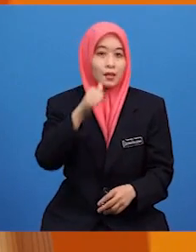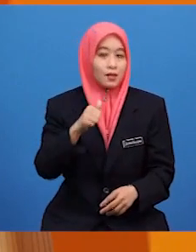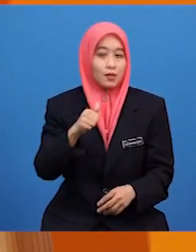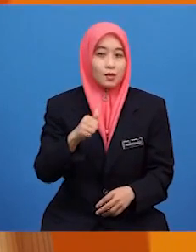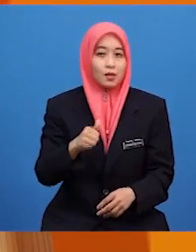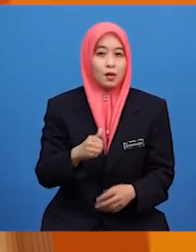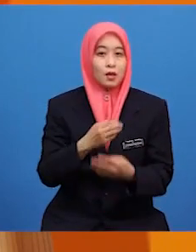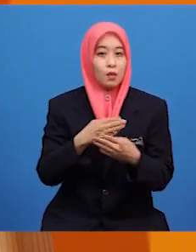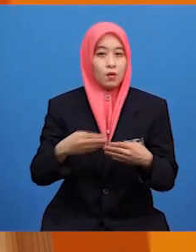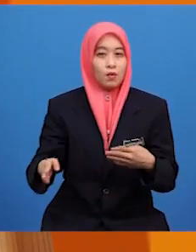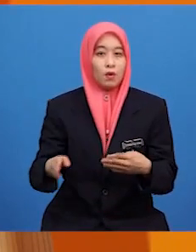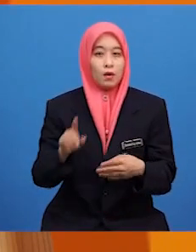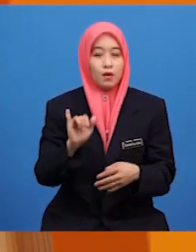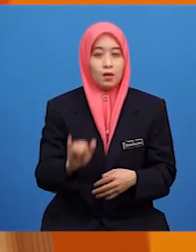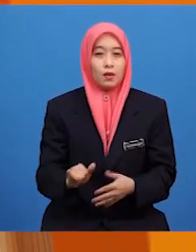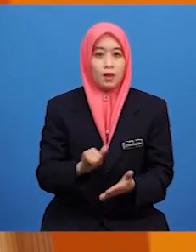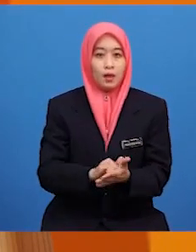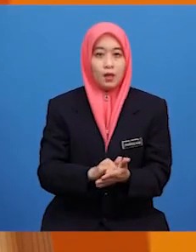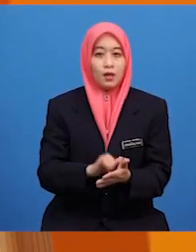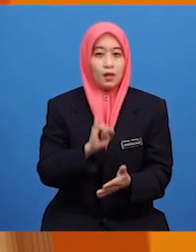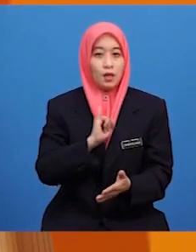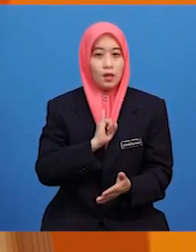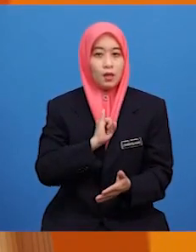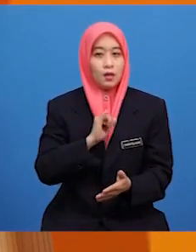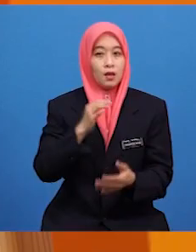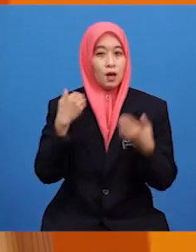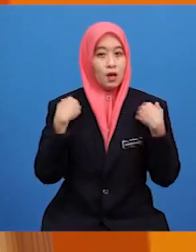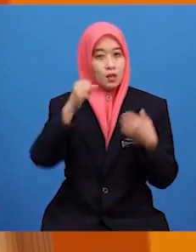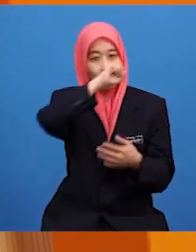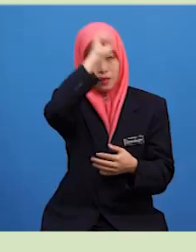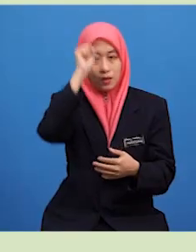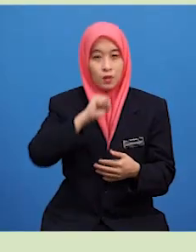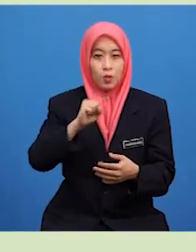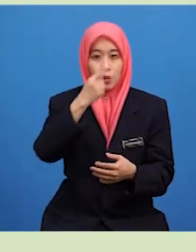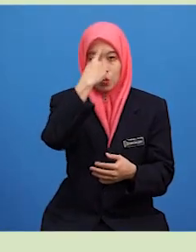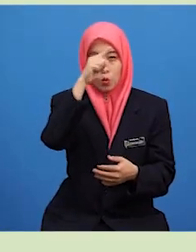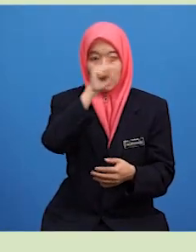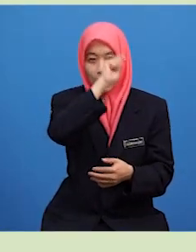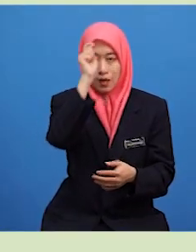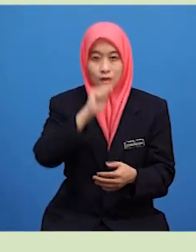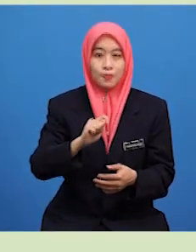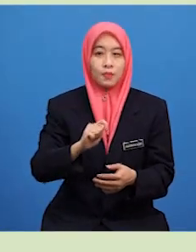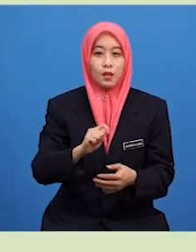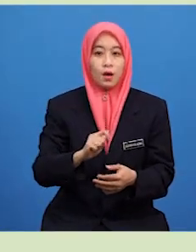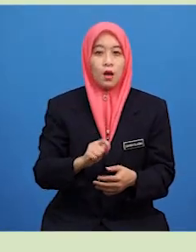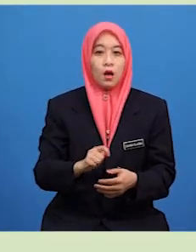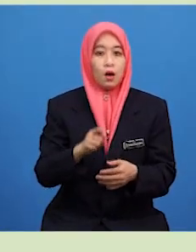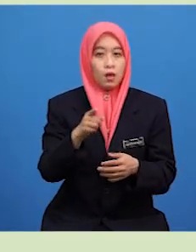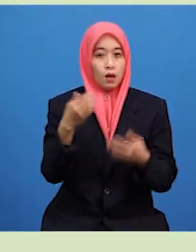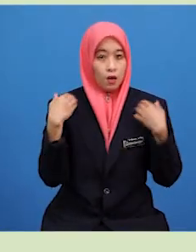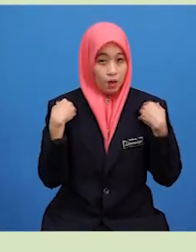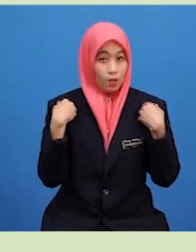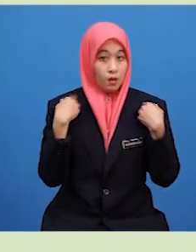that, I have a question to ask you. Do you have